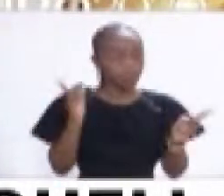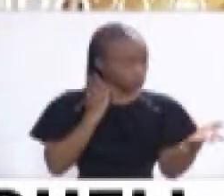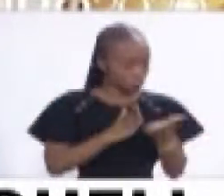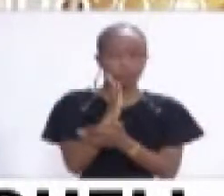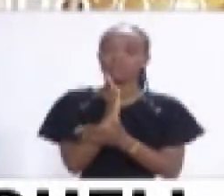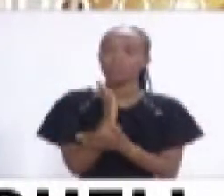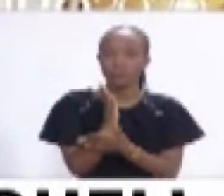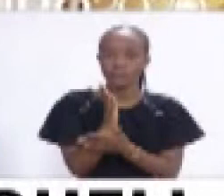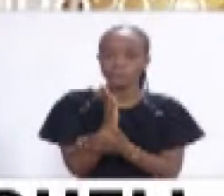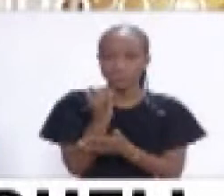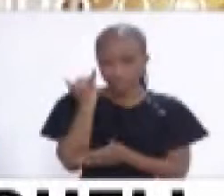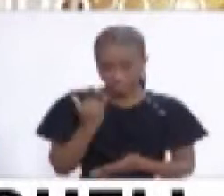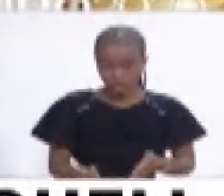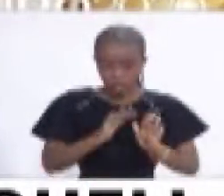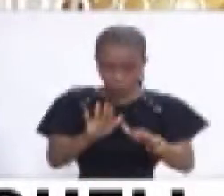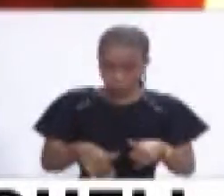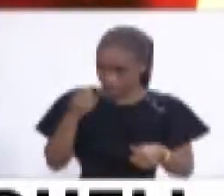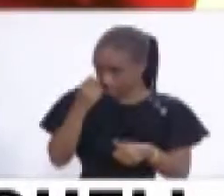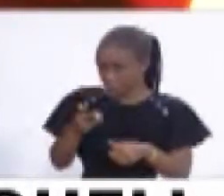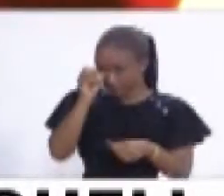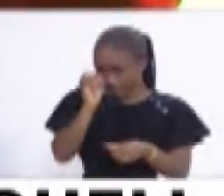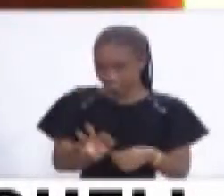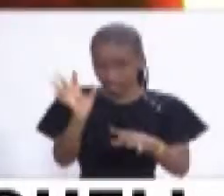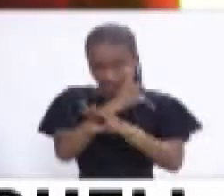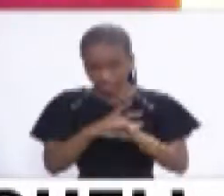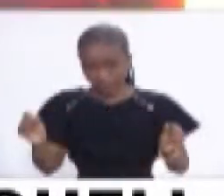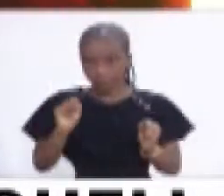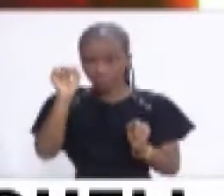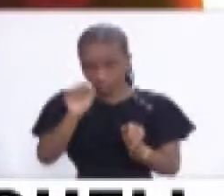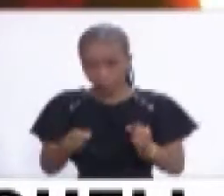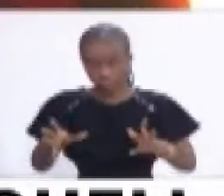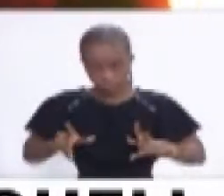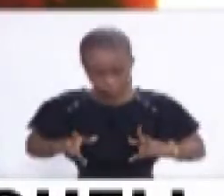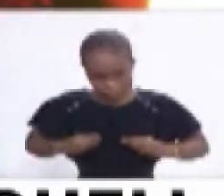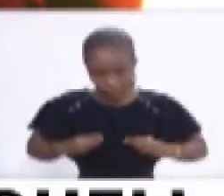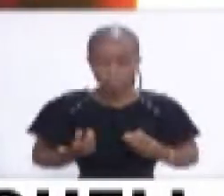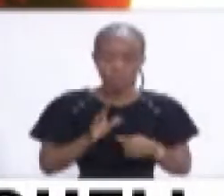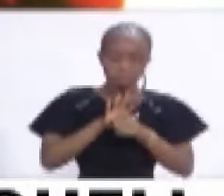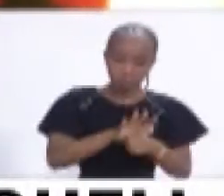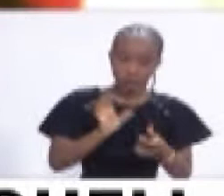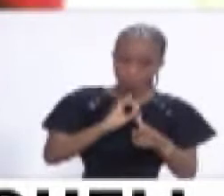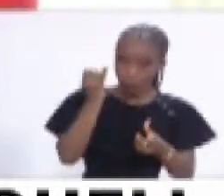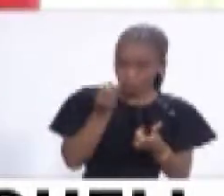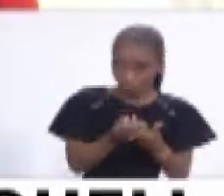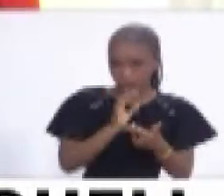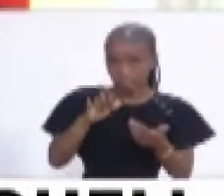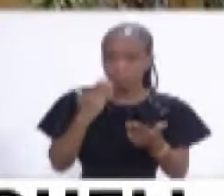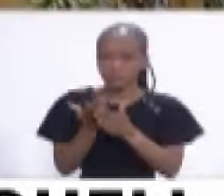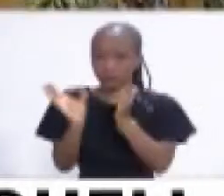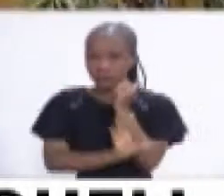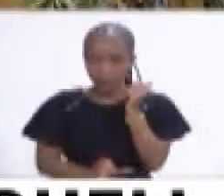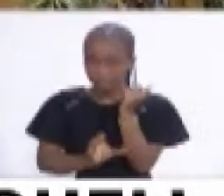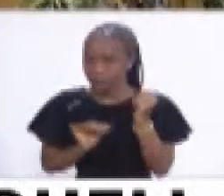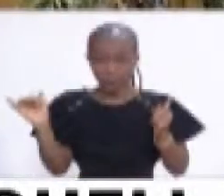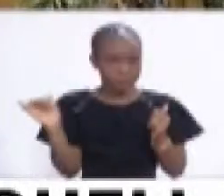fact. It is now a wait and watch to see if the president will yield to the pressure or whether the country will have to